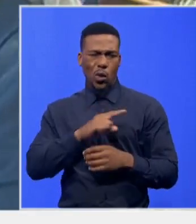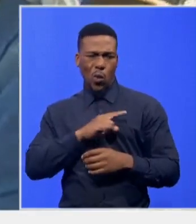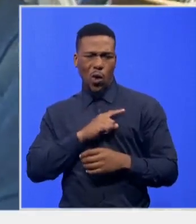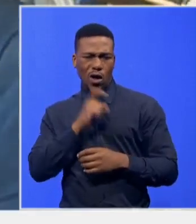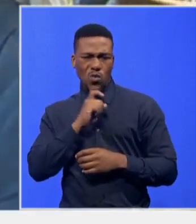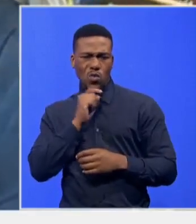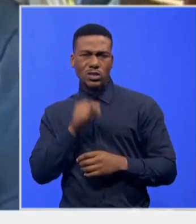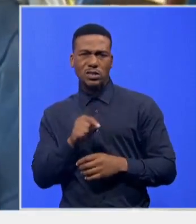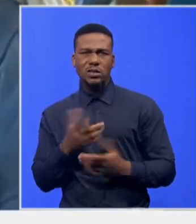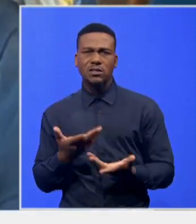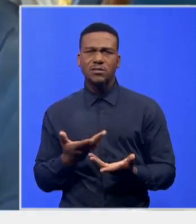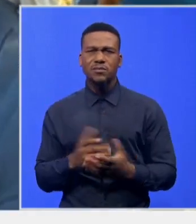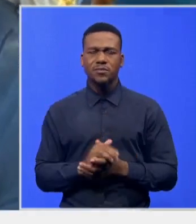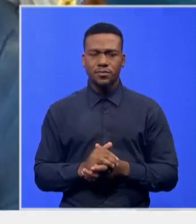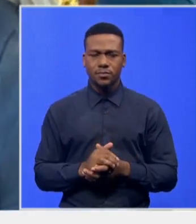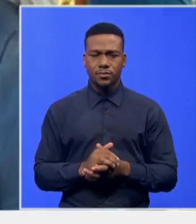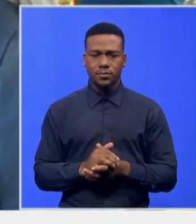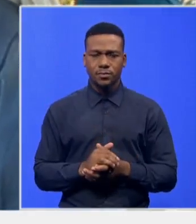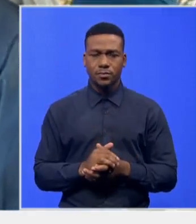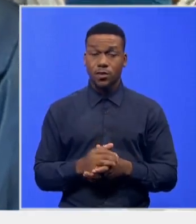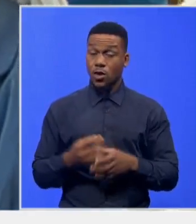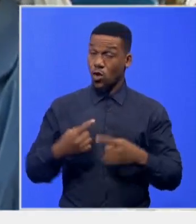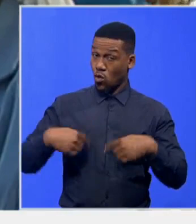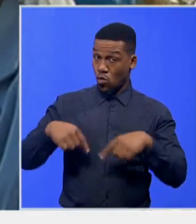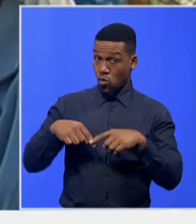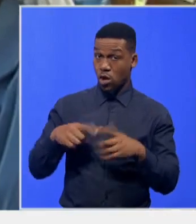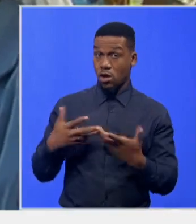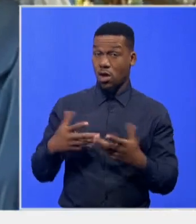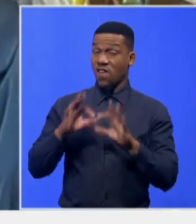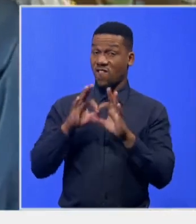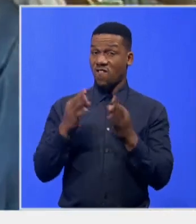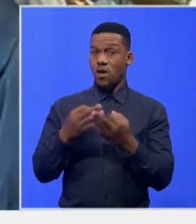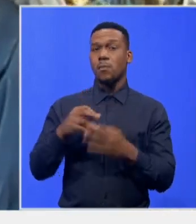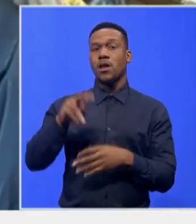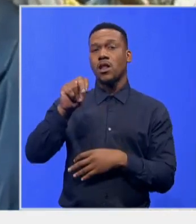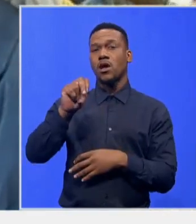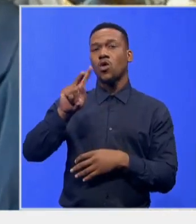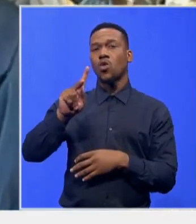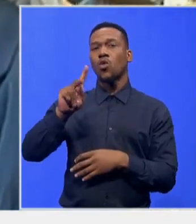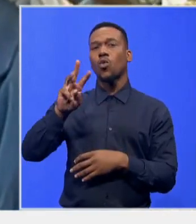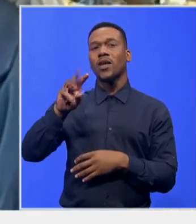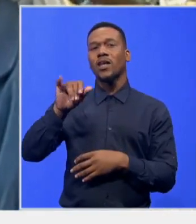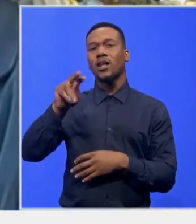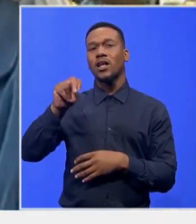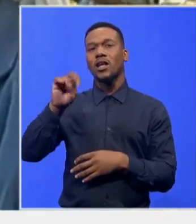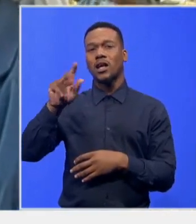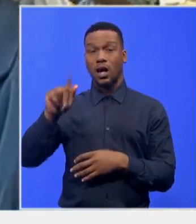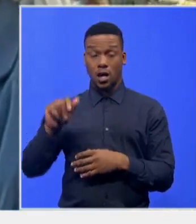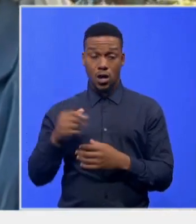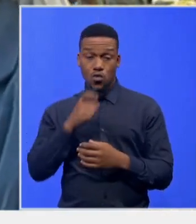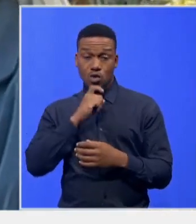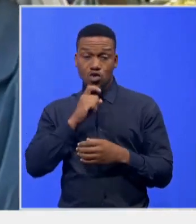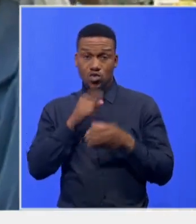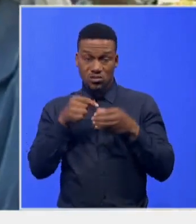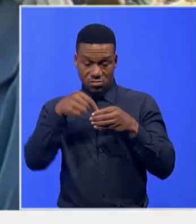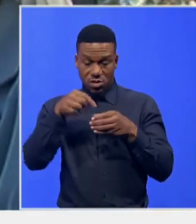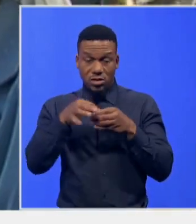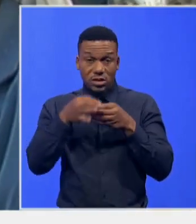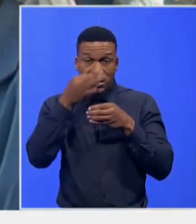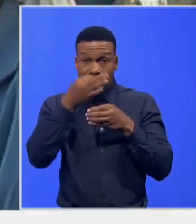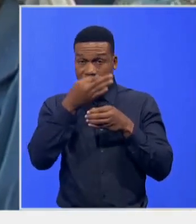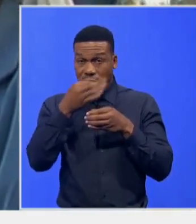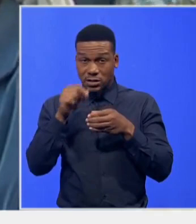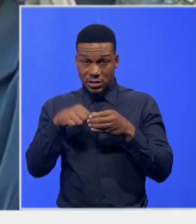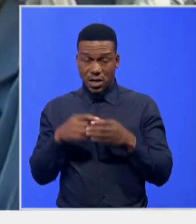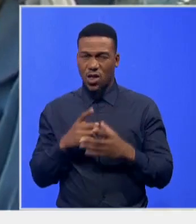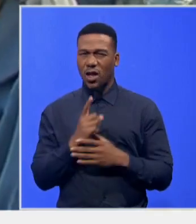important? For us as the Nkwinika family, we use snuff. We don't usually use